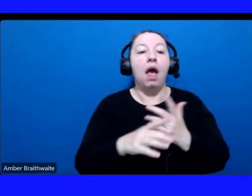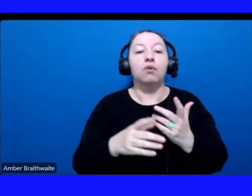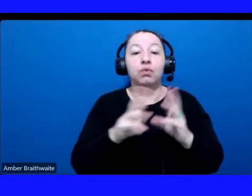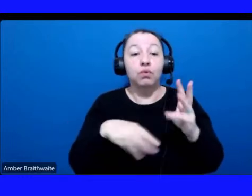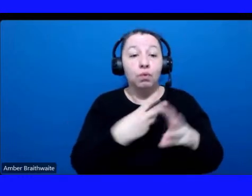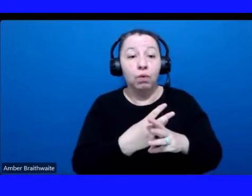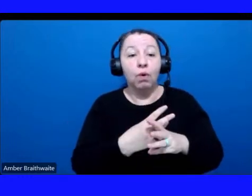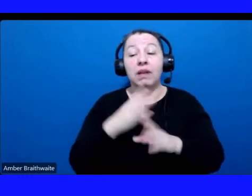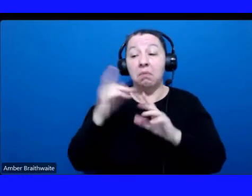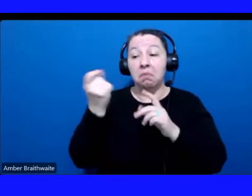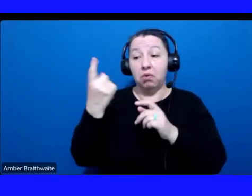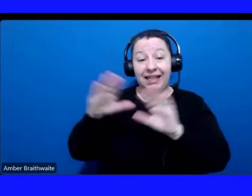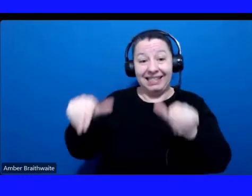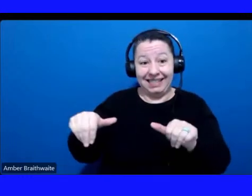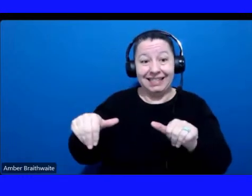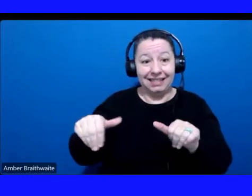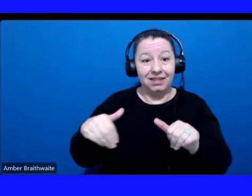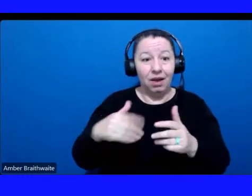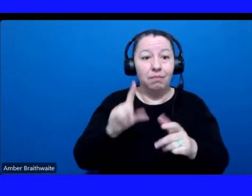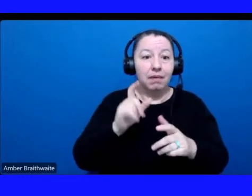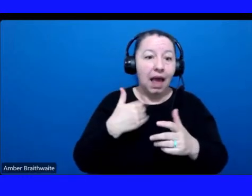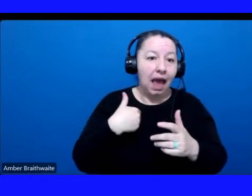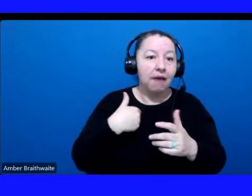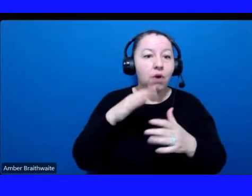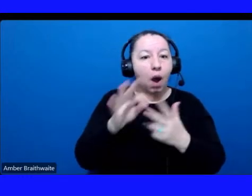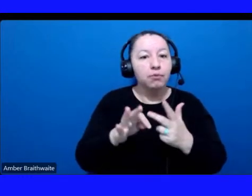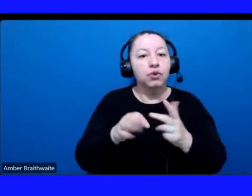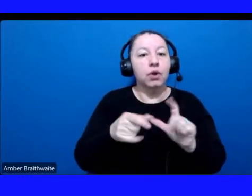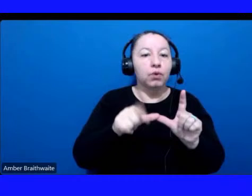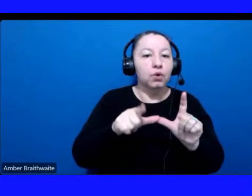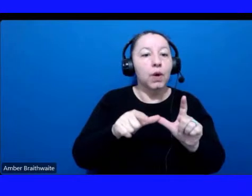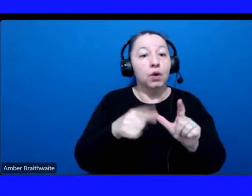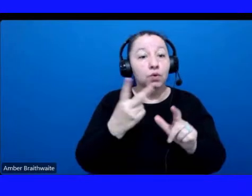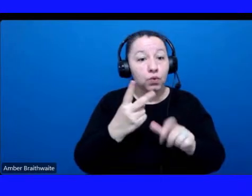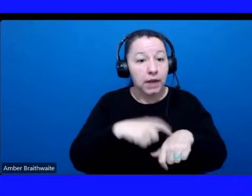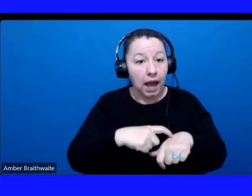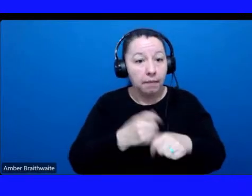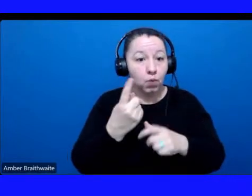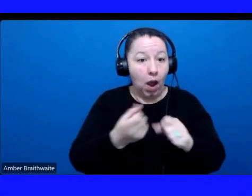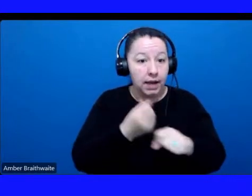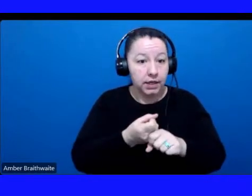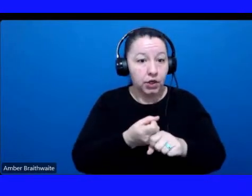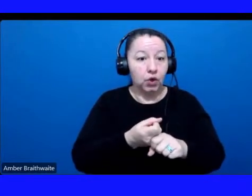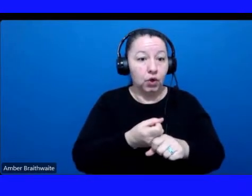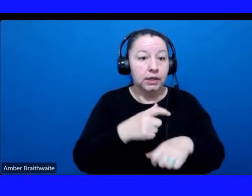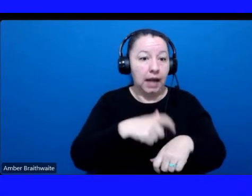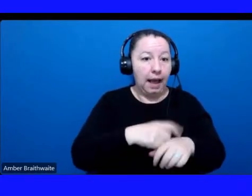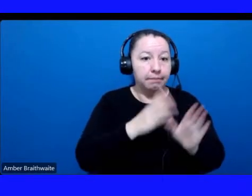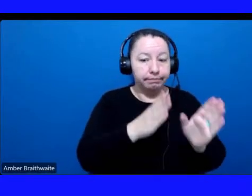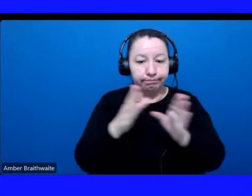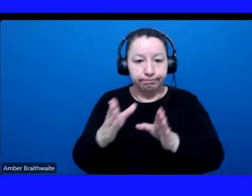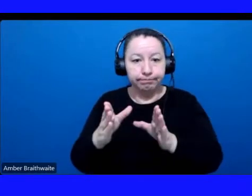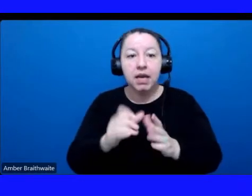the population, the eligibility for services, as well as the service scope itself. Thanks.